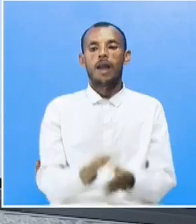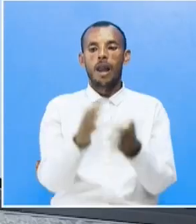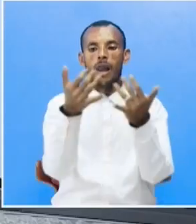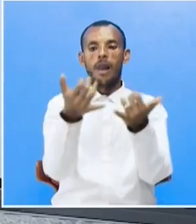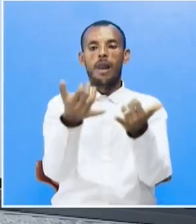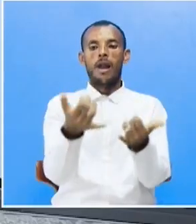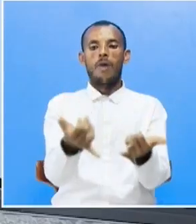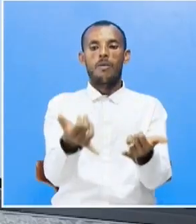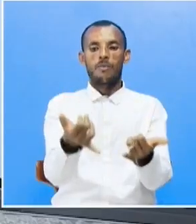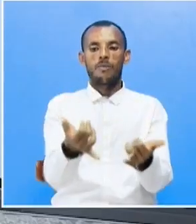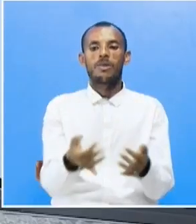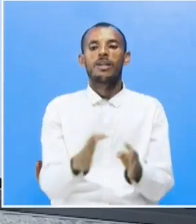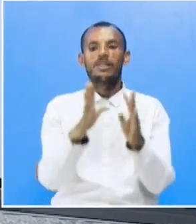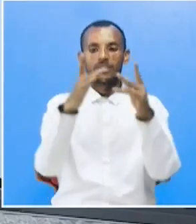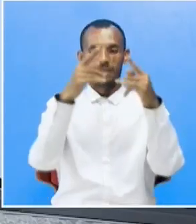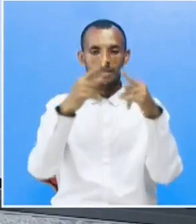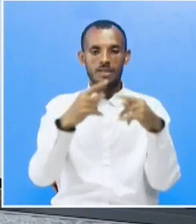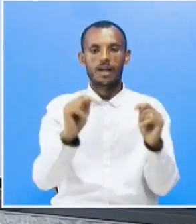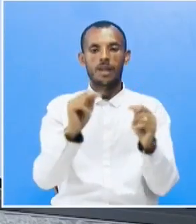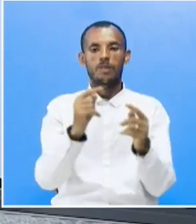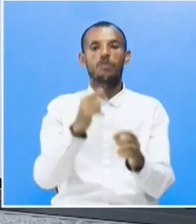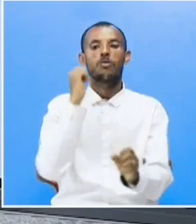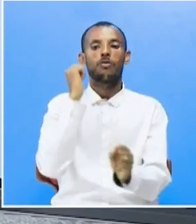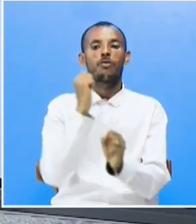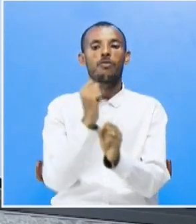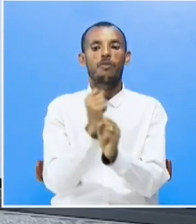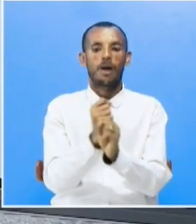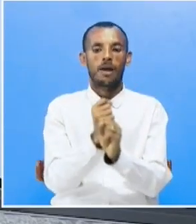Now, let's try to find